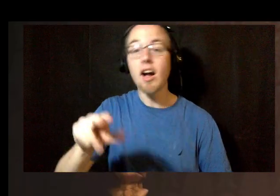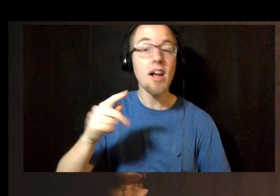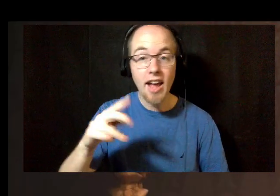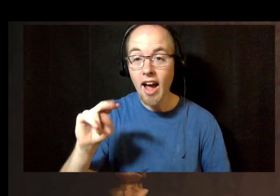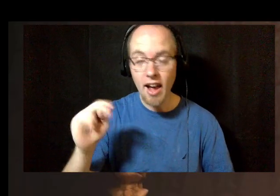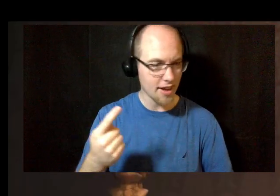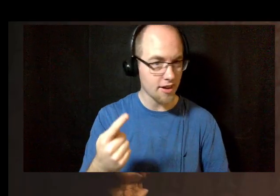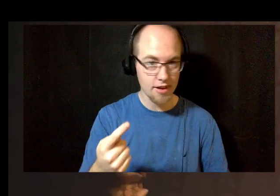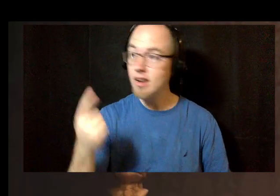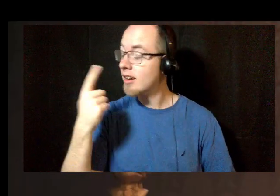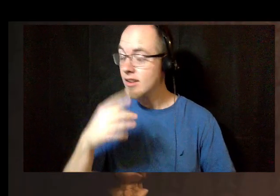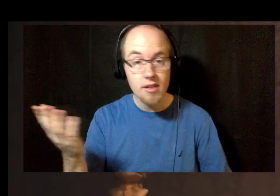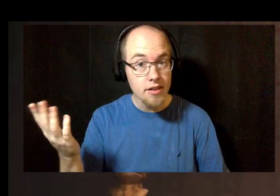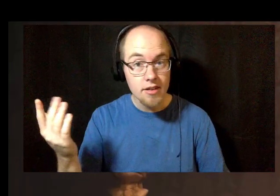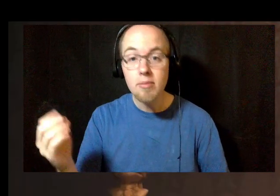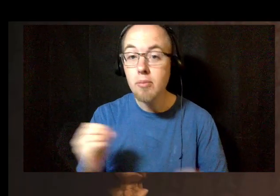else?